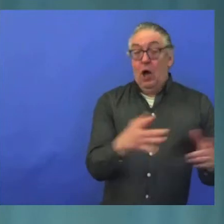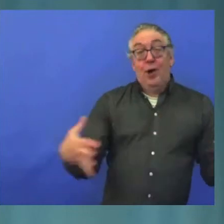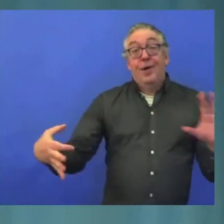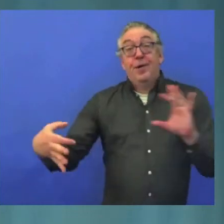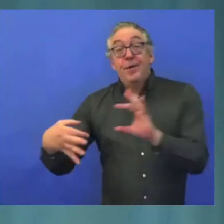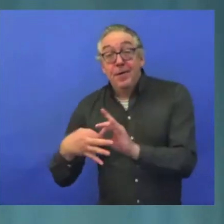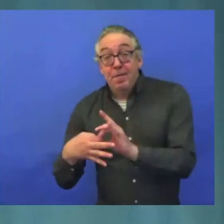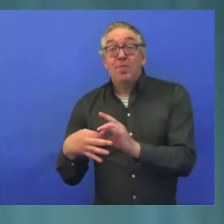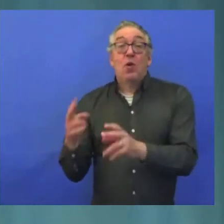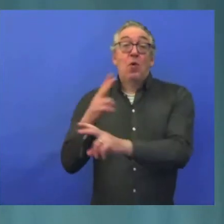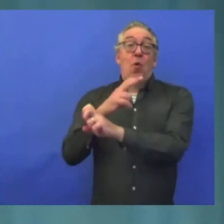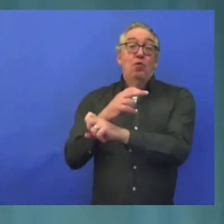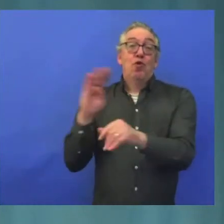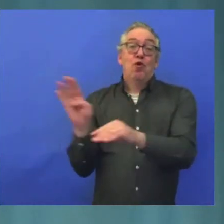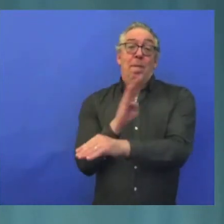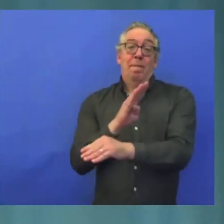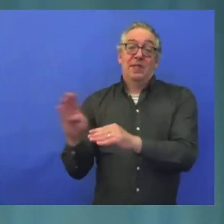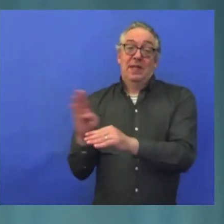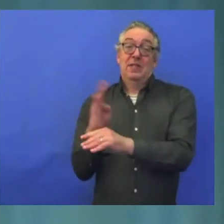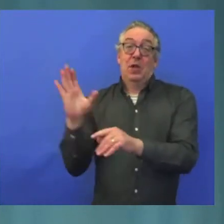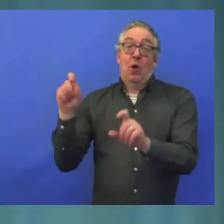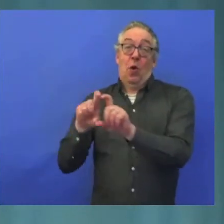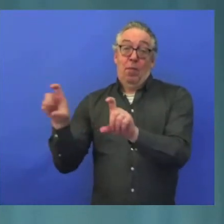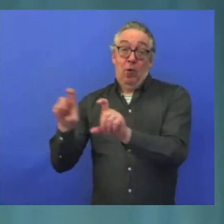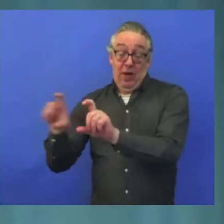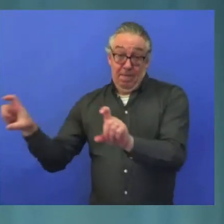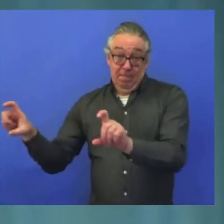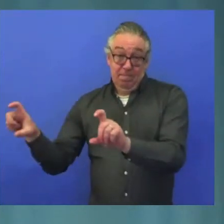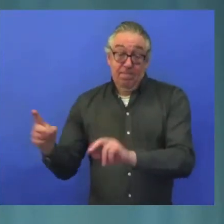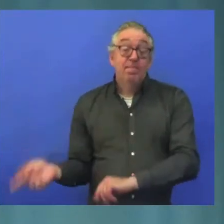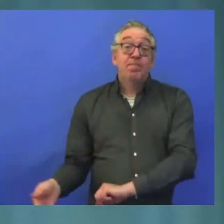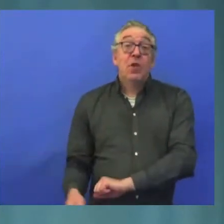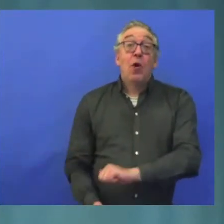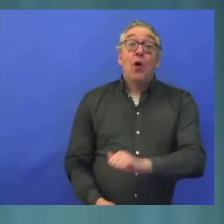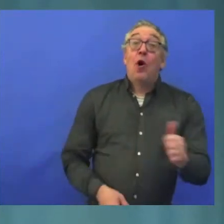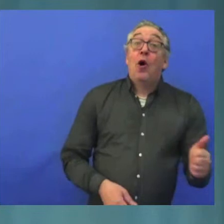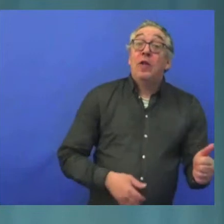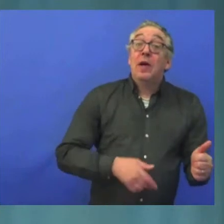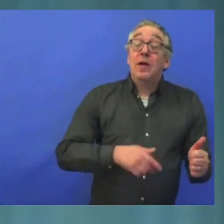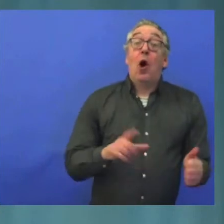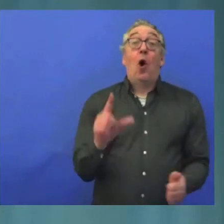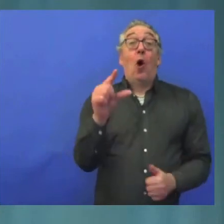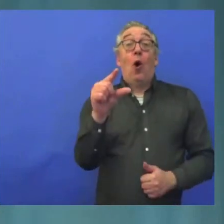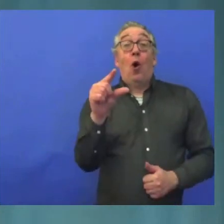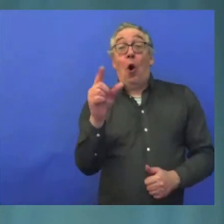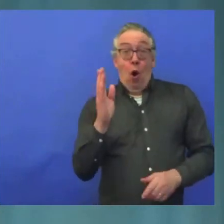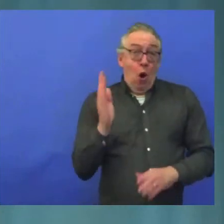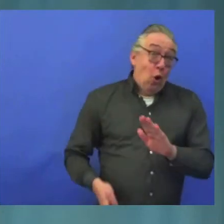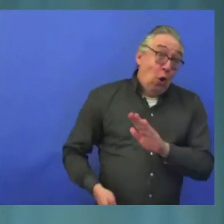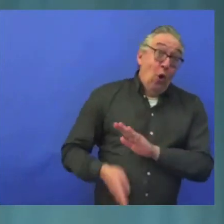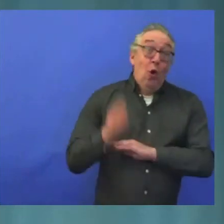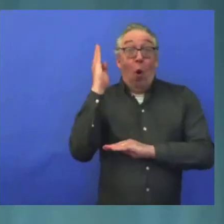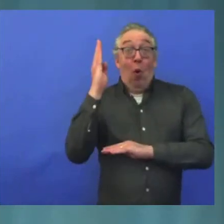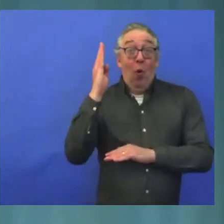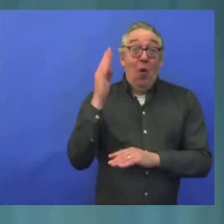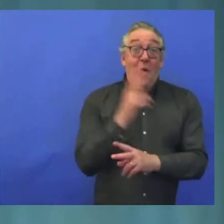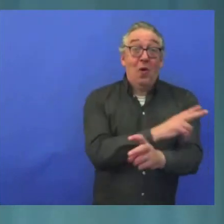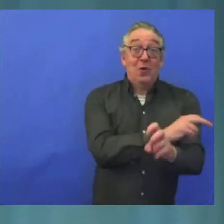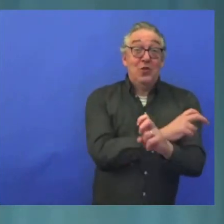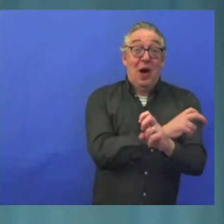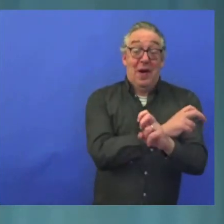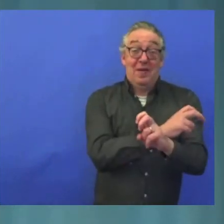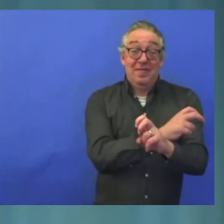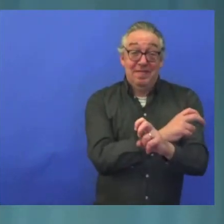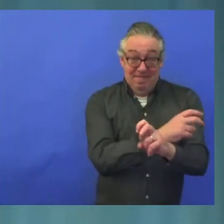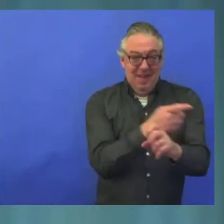is Go Austria, the matchmaking approach with important Austrian stakeholders, And there